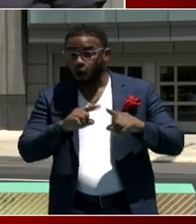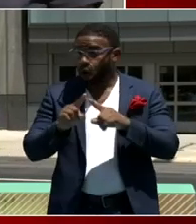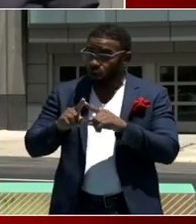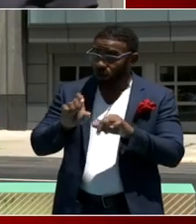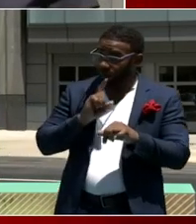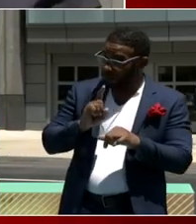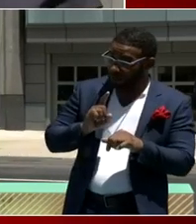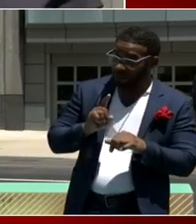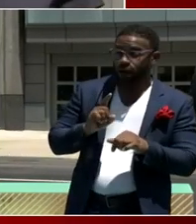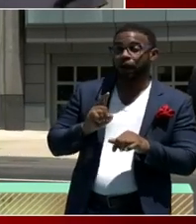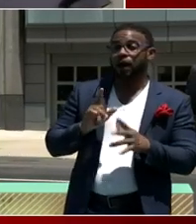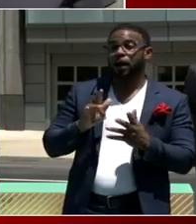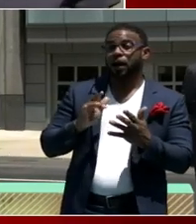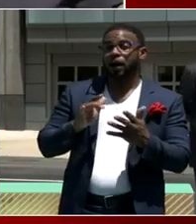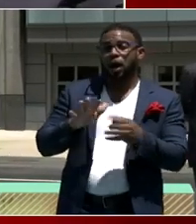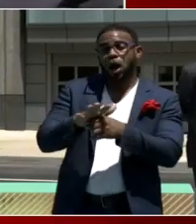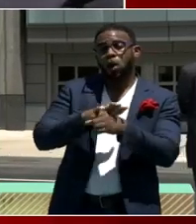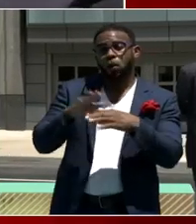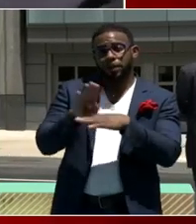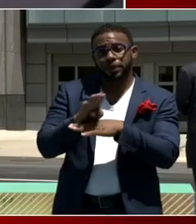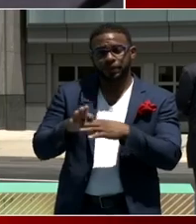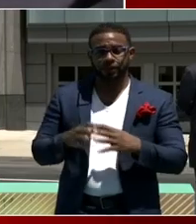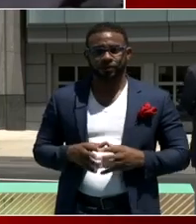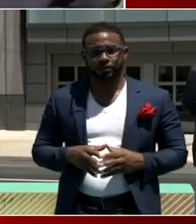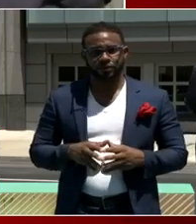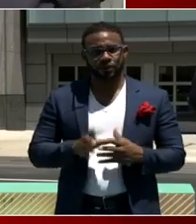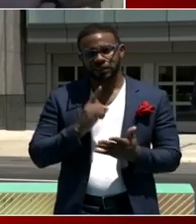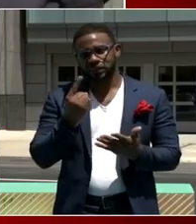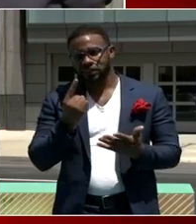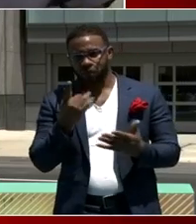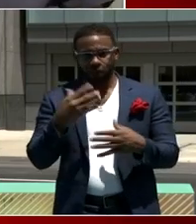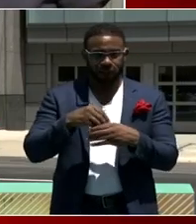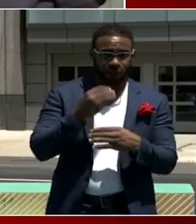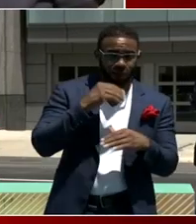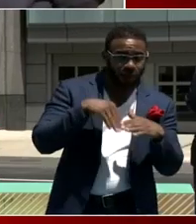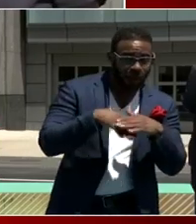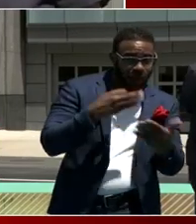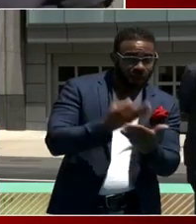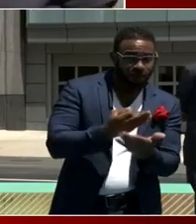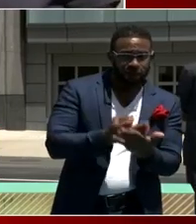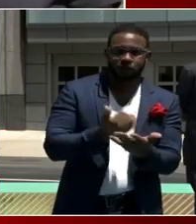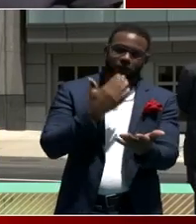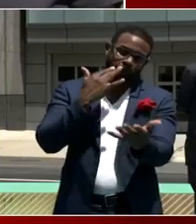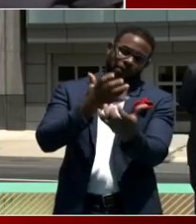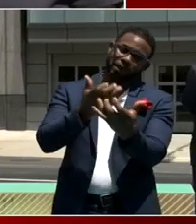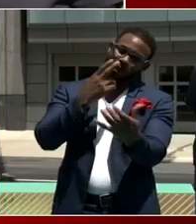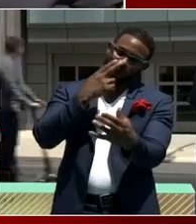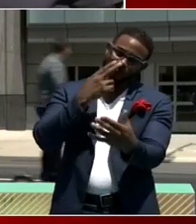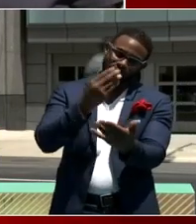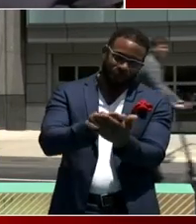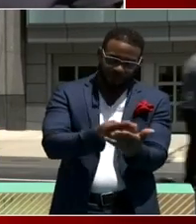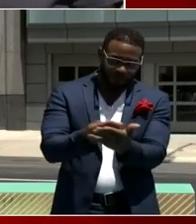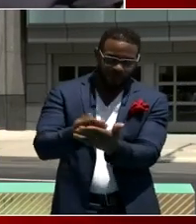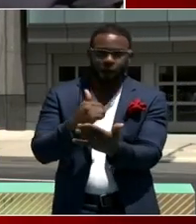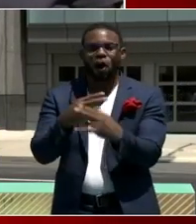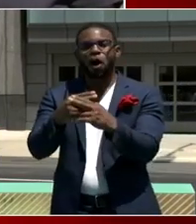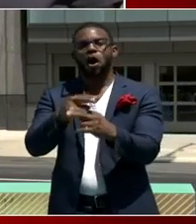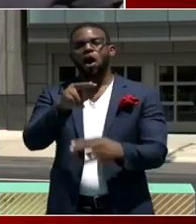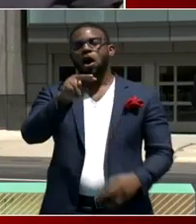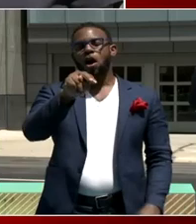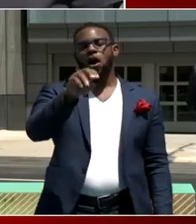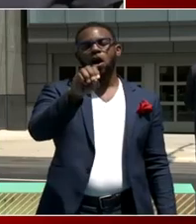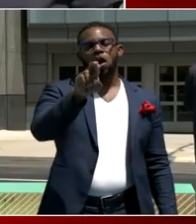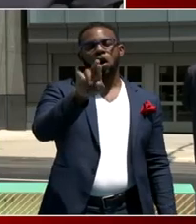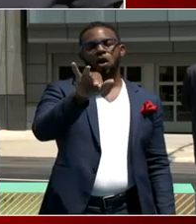also could be in the form of local businesses. So there's something within the Food Access Fund, and I know this is a lot of funds, called Nourish